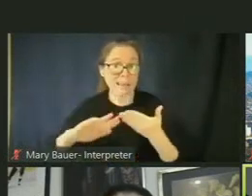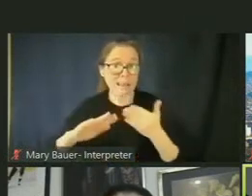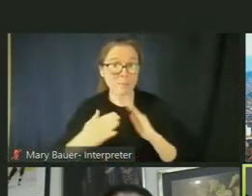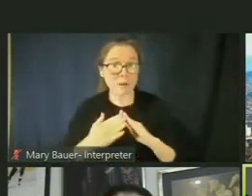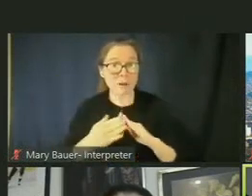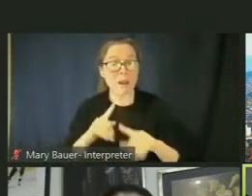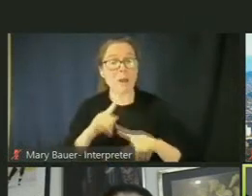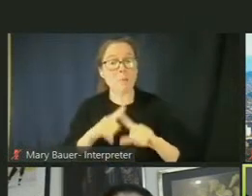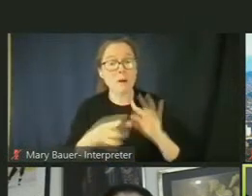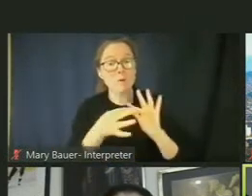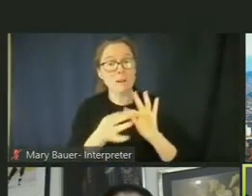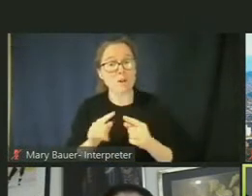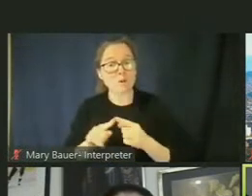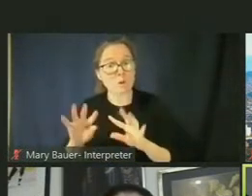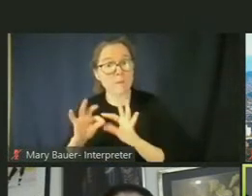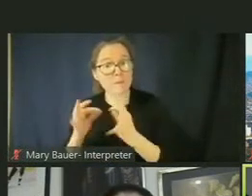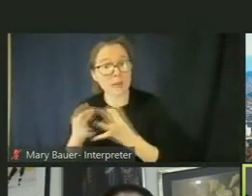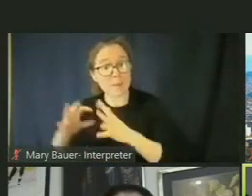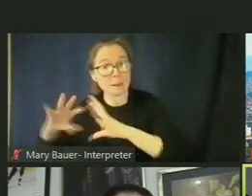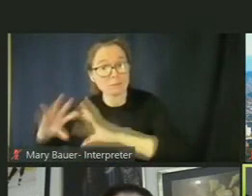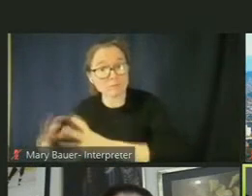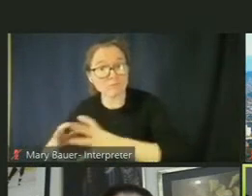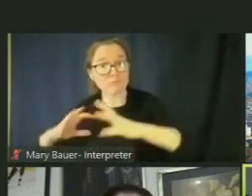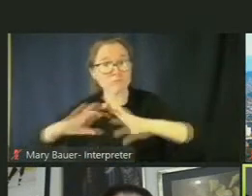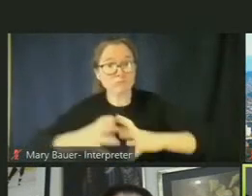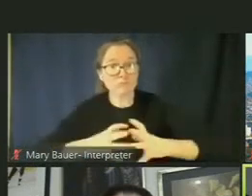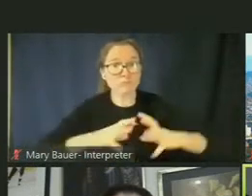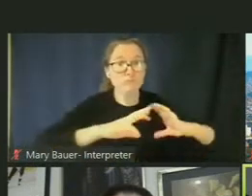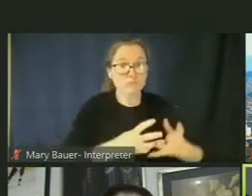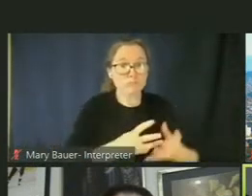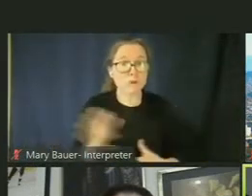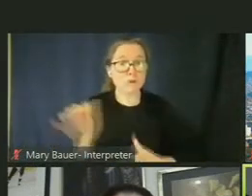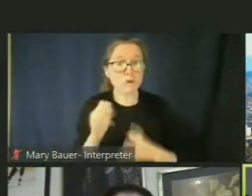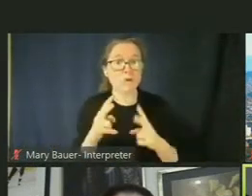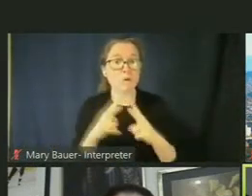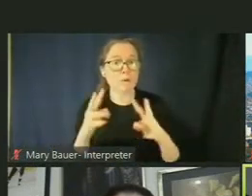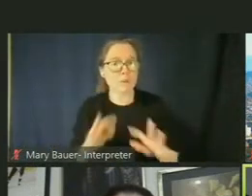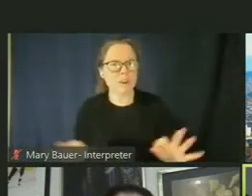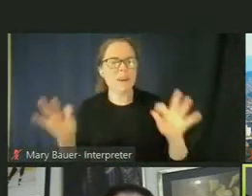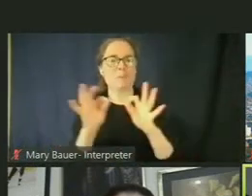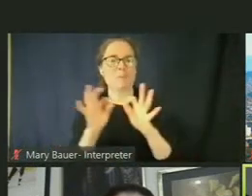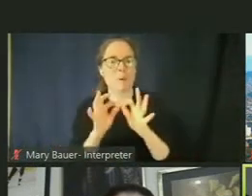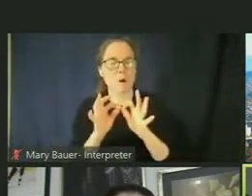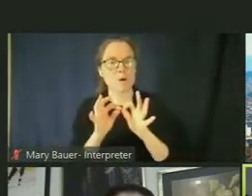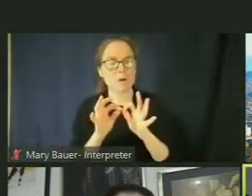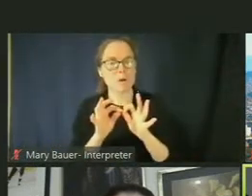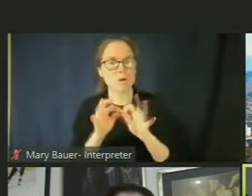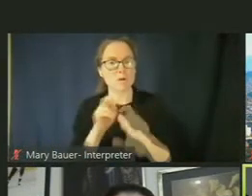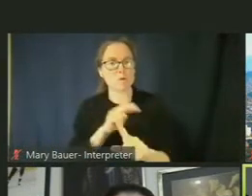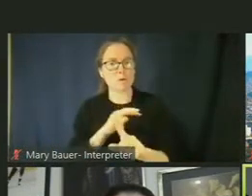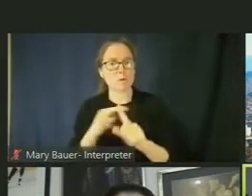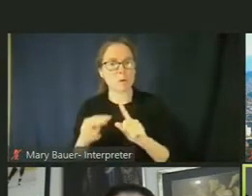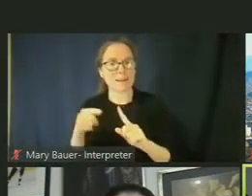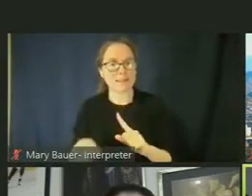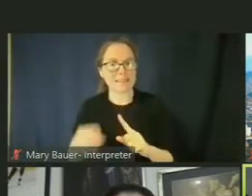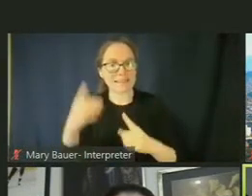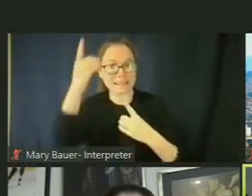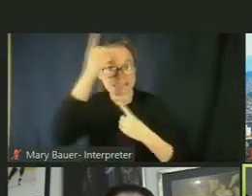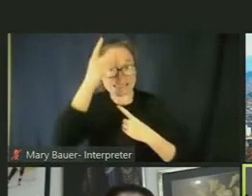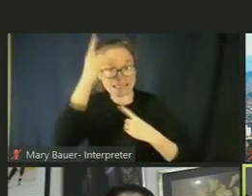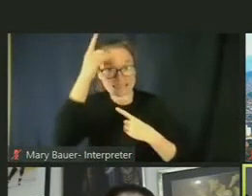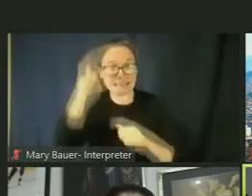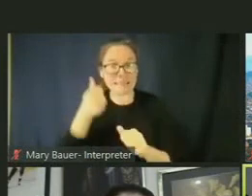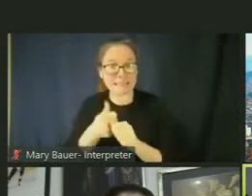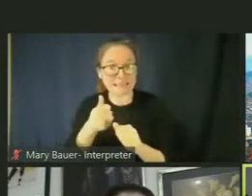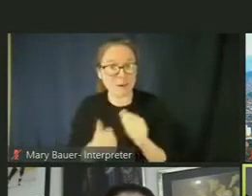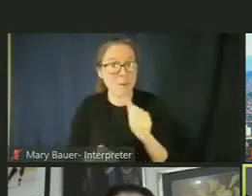family units. And so it's really important that we think about this as a disease which most